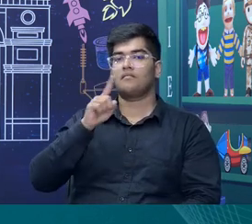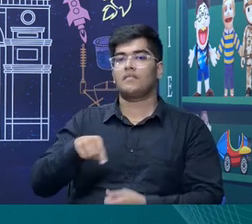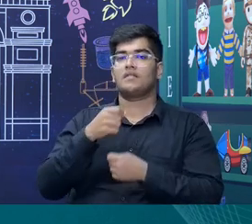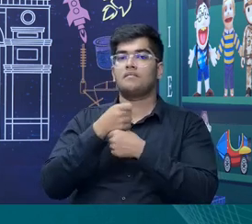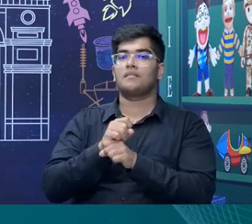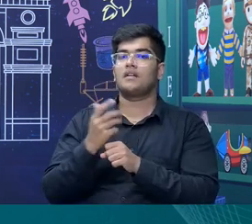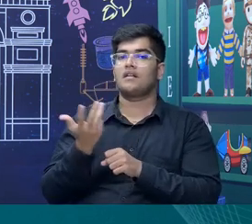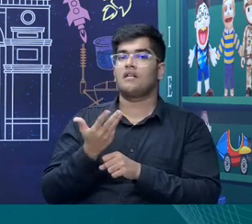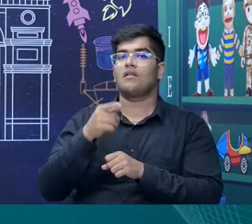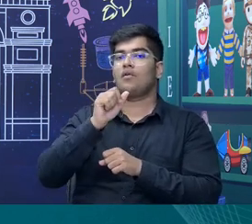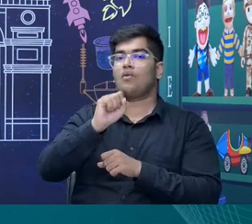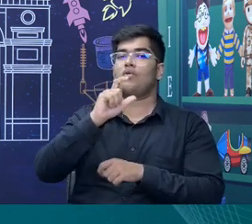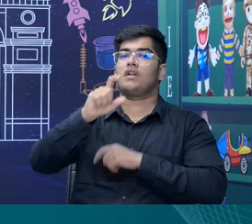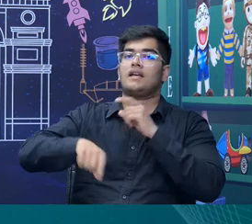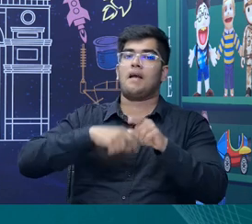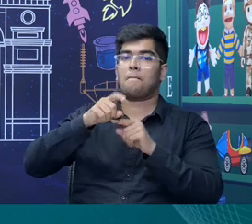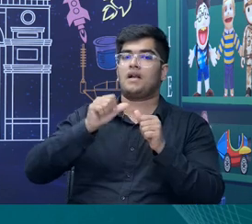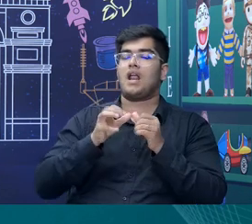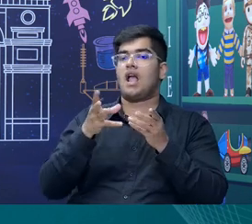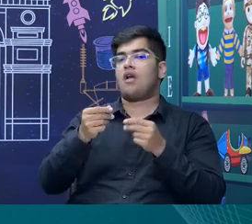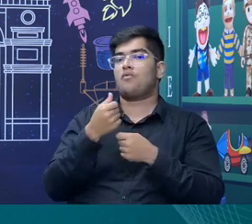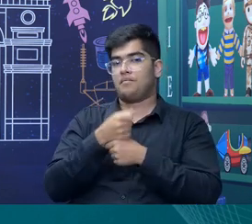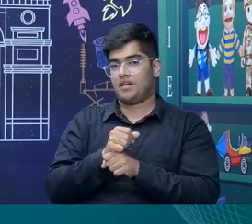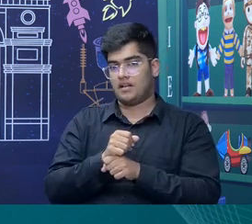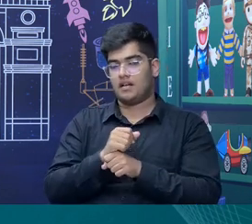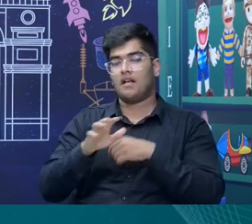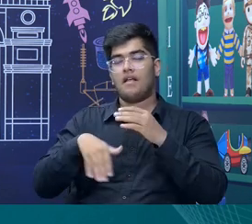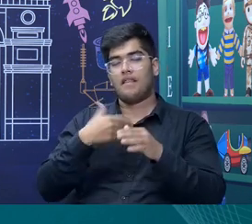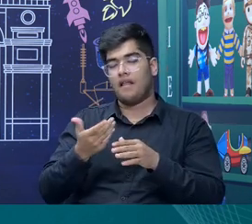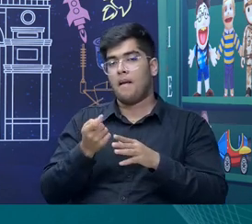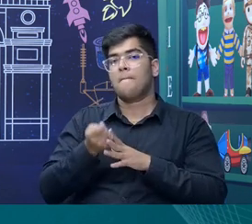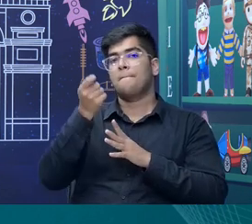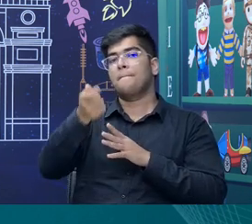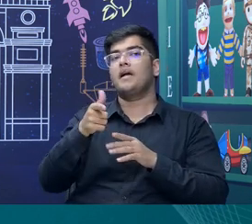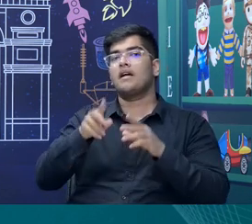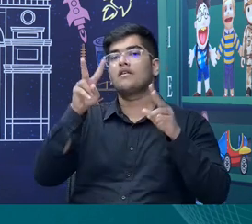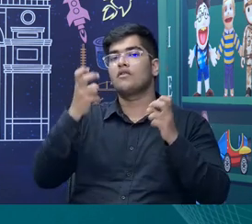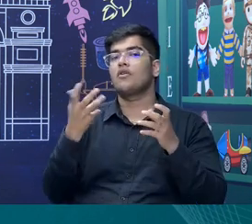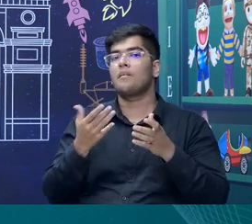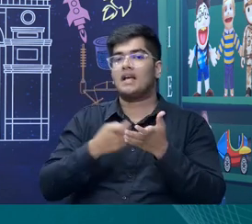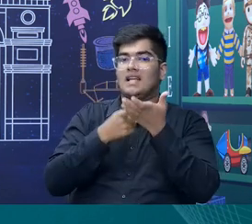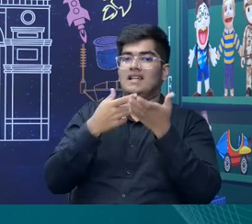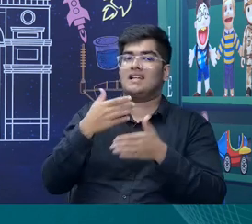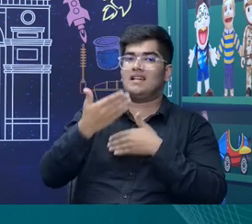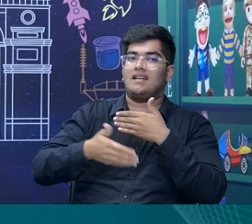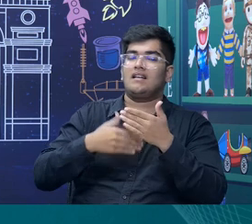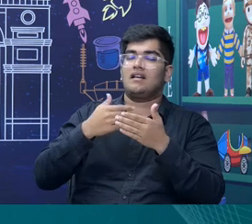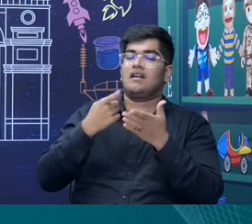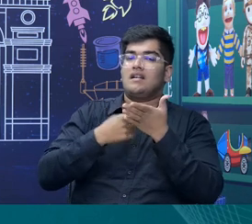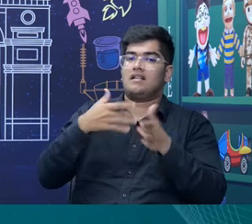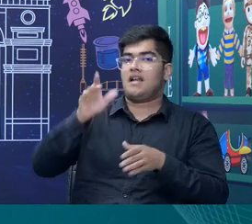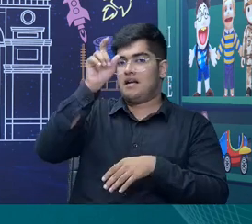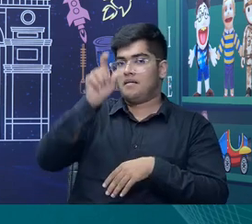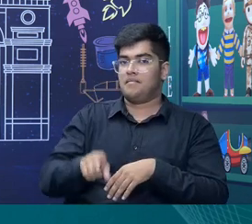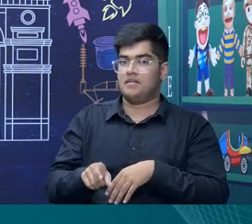retiring Partners capital account and the payment is to be made to retiring partner if it is given